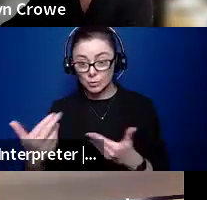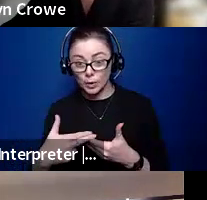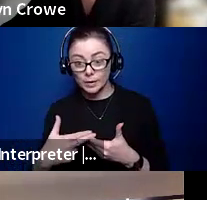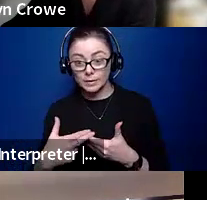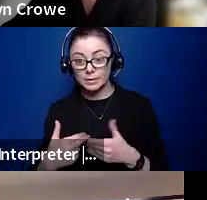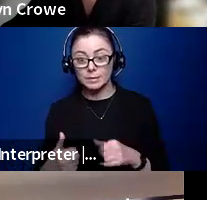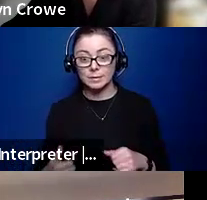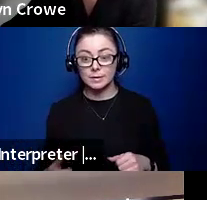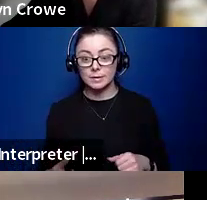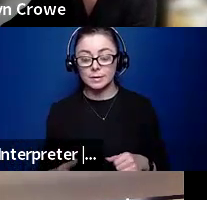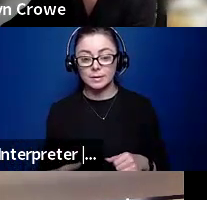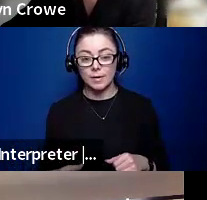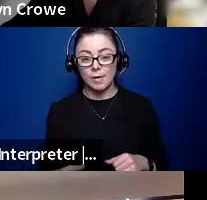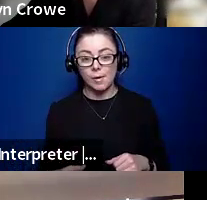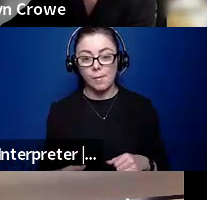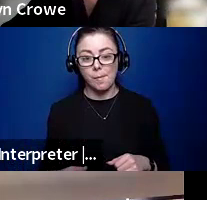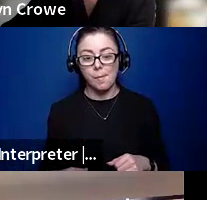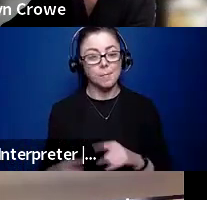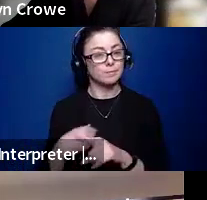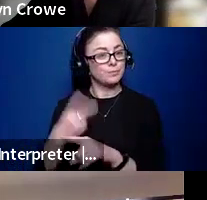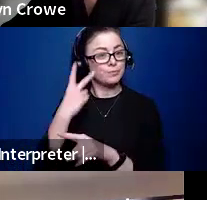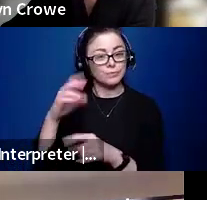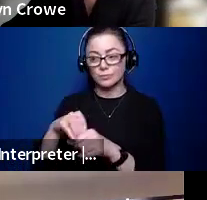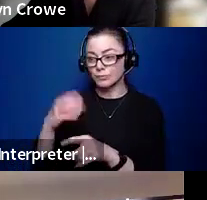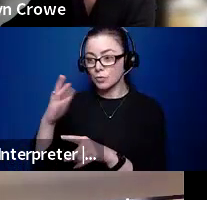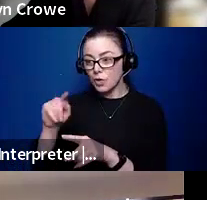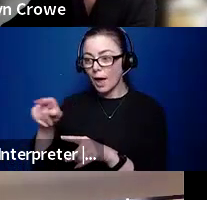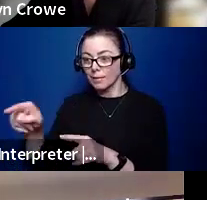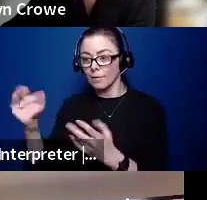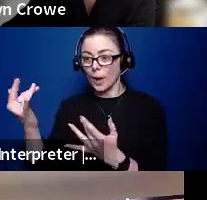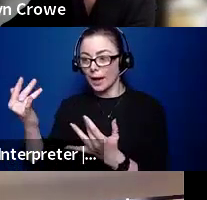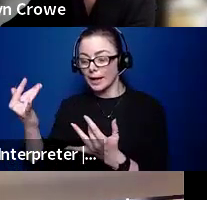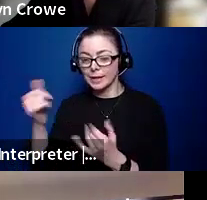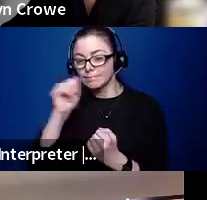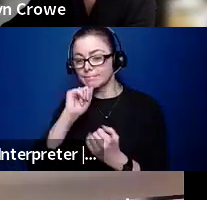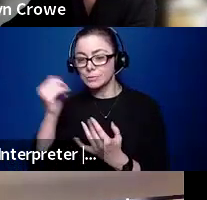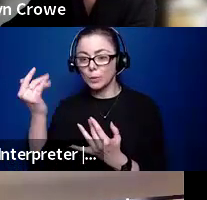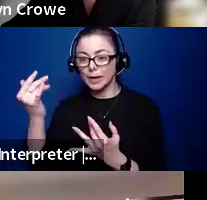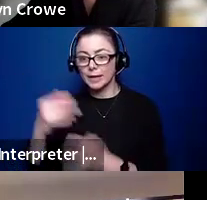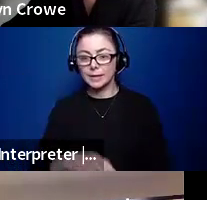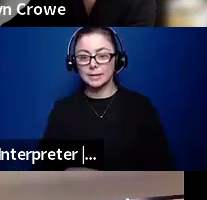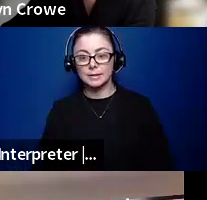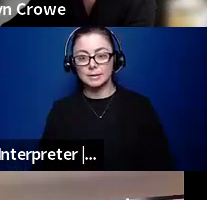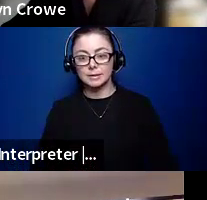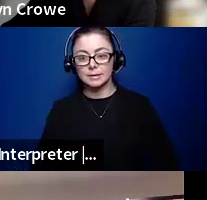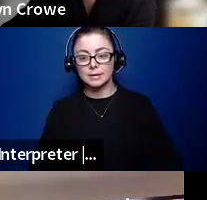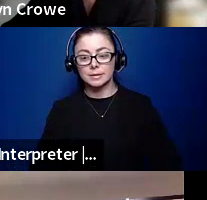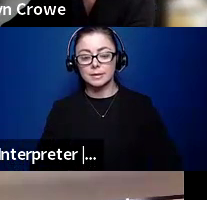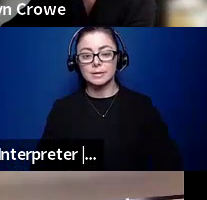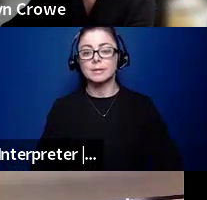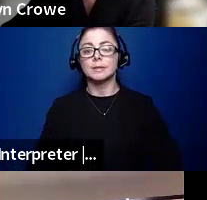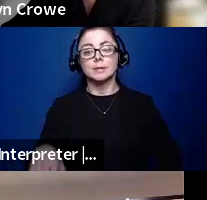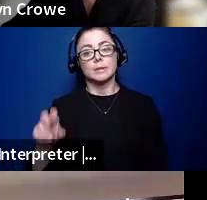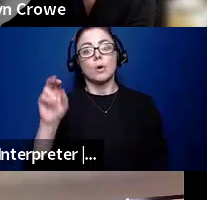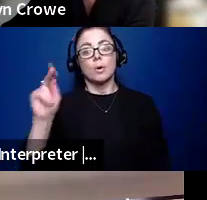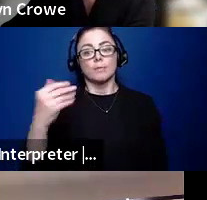for him. Okay. I just saw in the chat that he was waiting somewhere patiently. Okay, as Carlin said, my